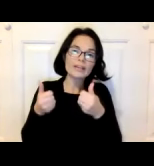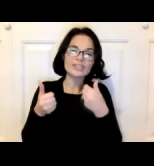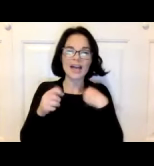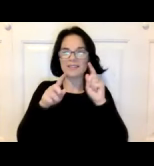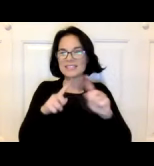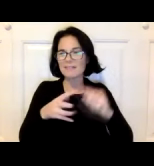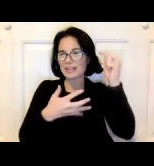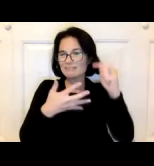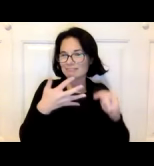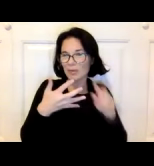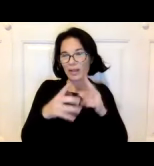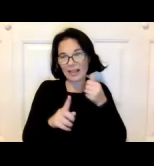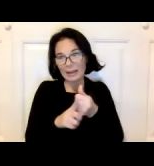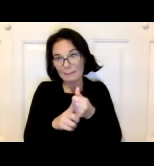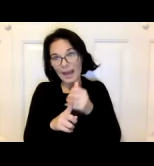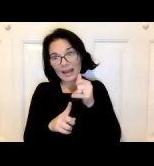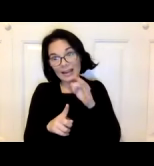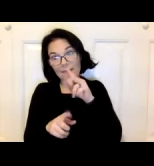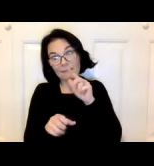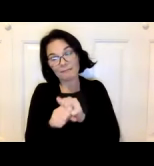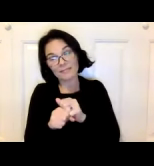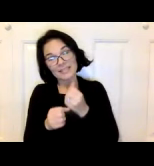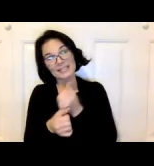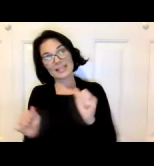that impact whether or not your event can be safe.